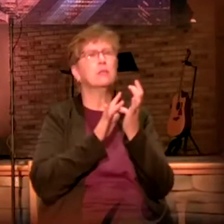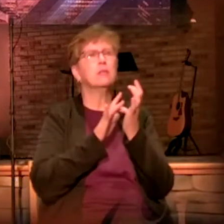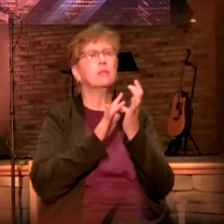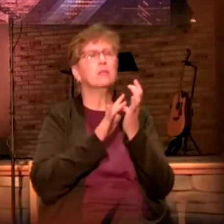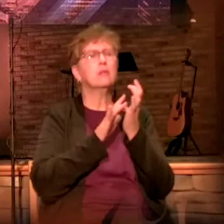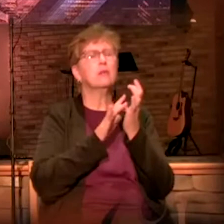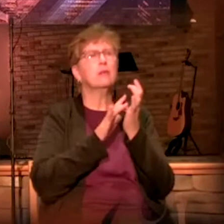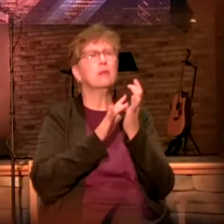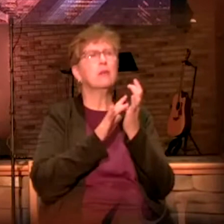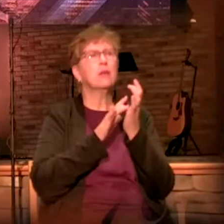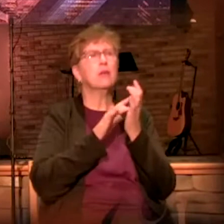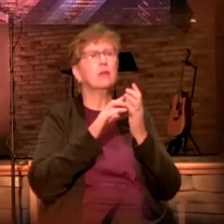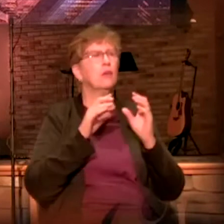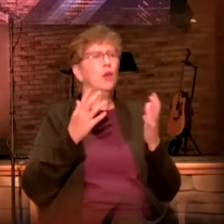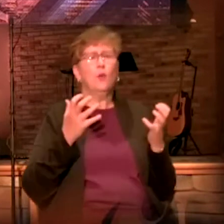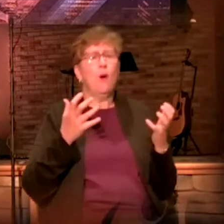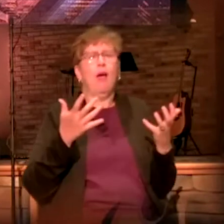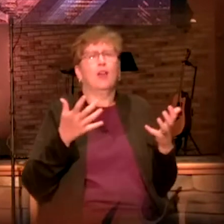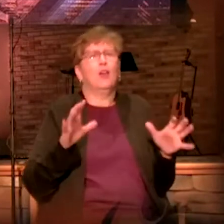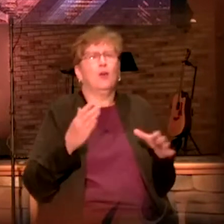no interruptions.